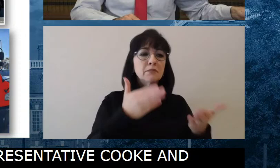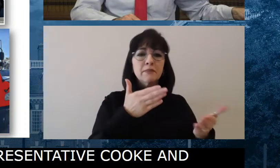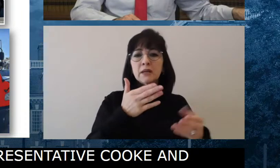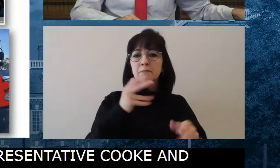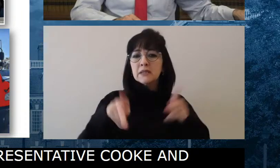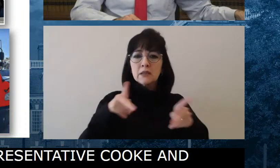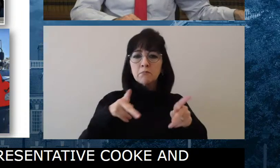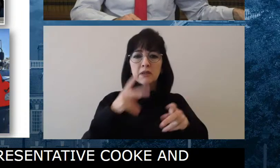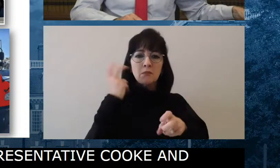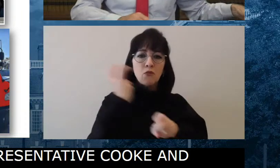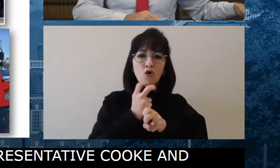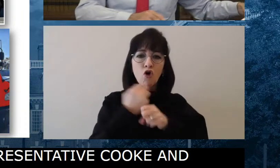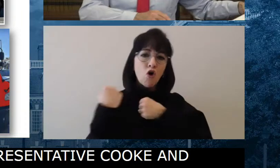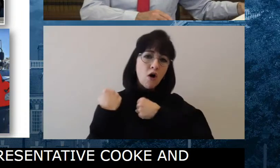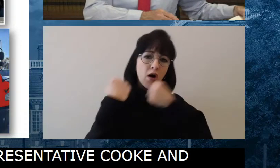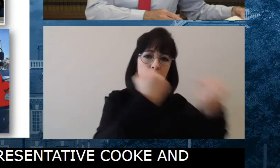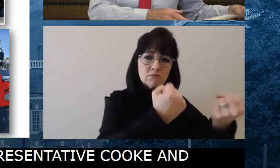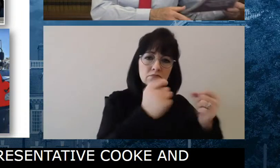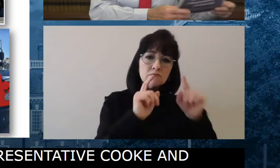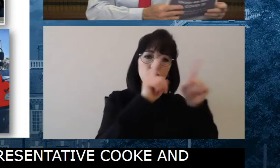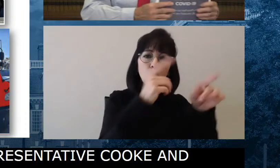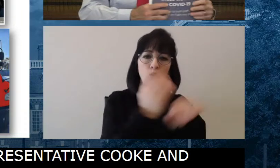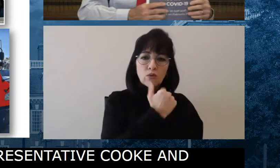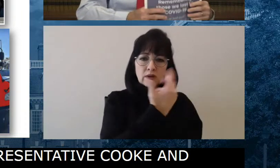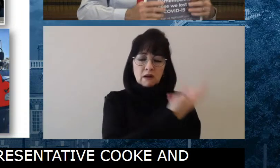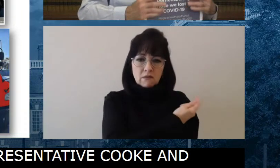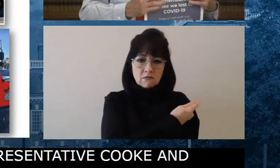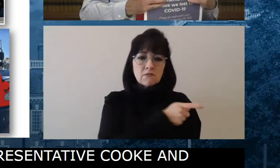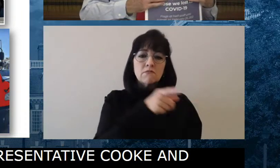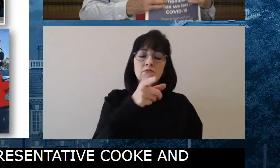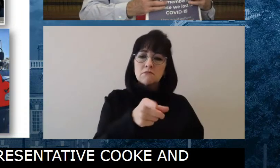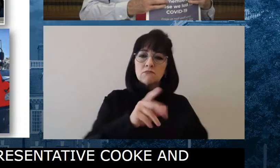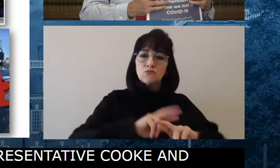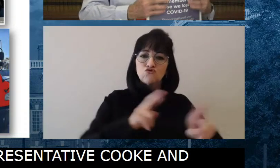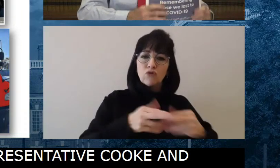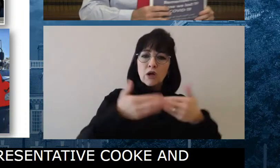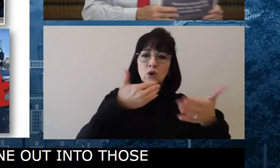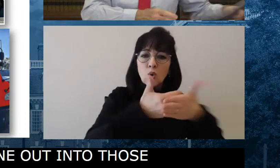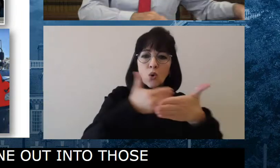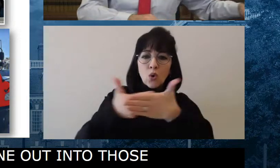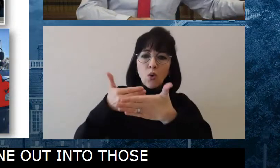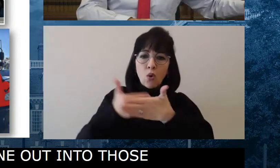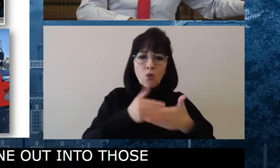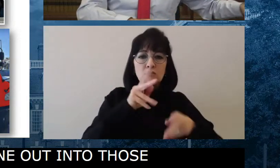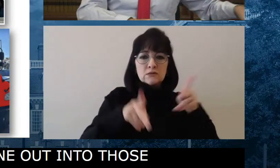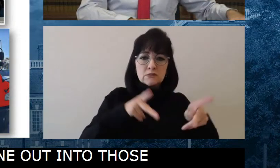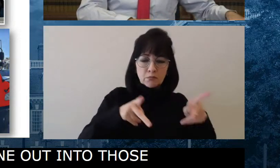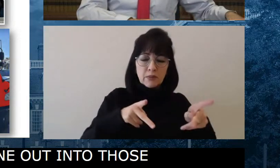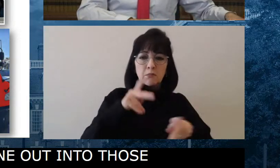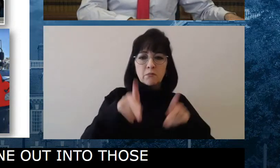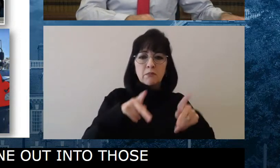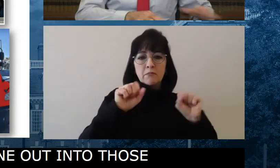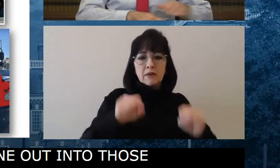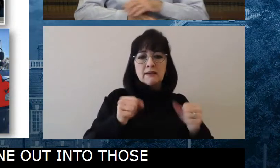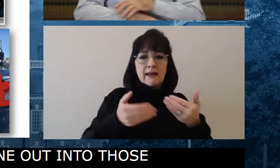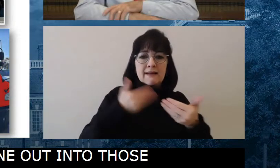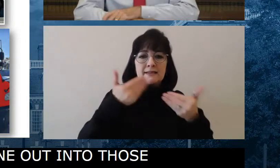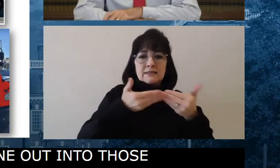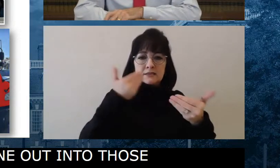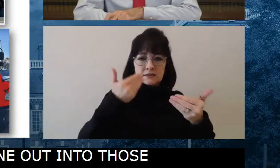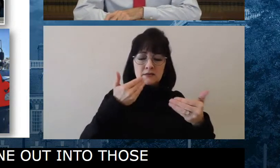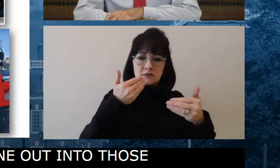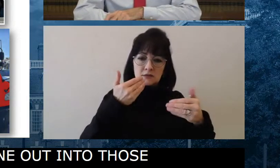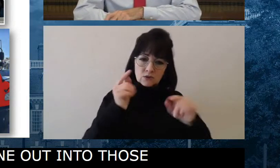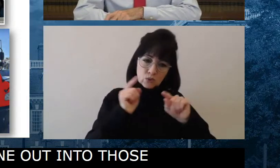distribution of this life-saving vaccine. And so keep your eye on and your ear out for